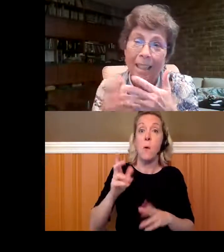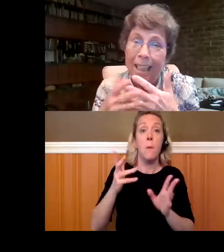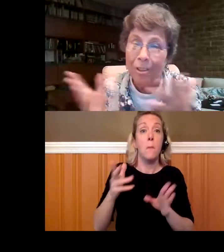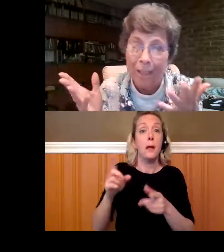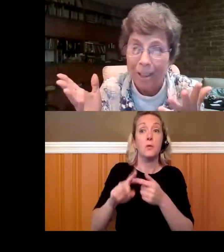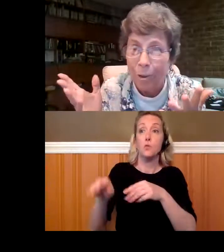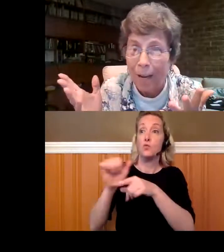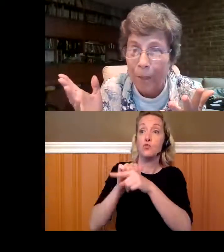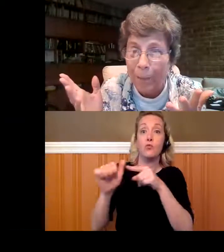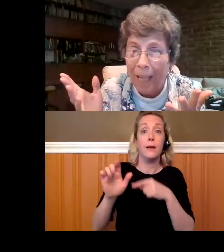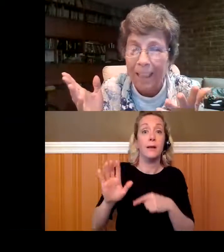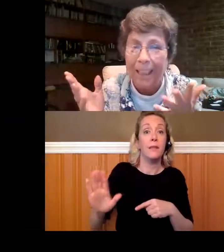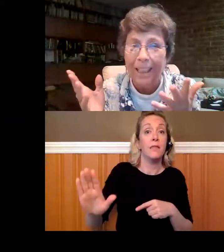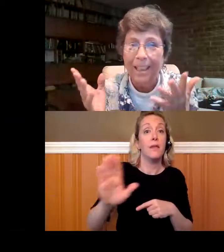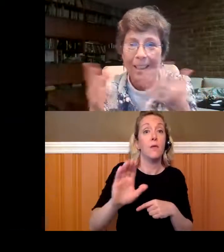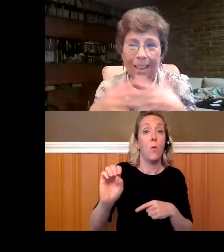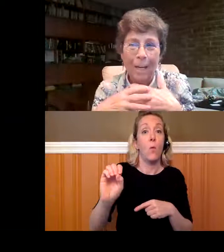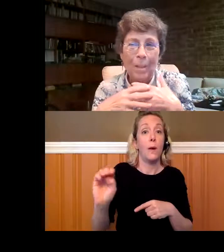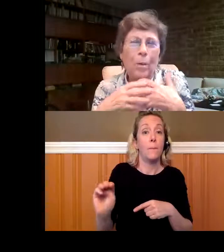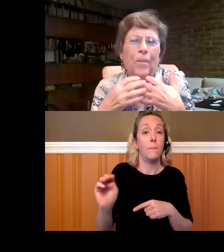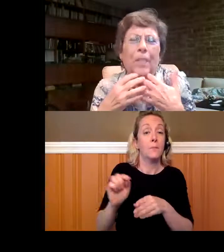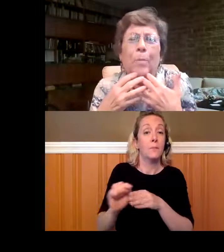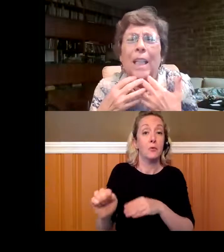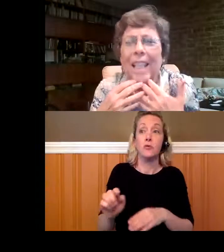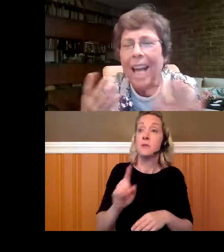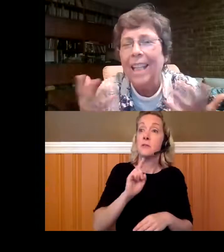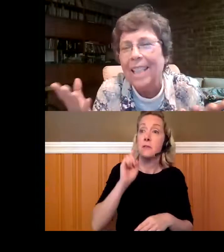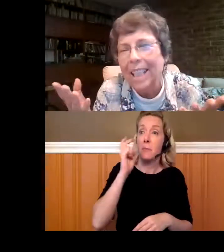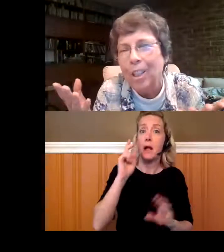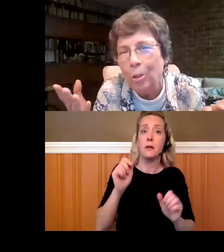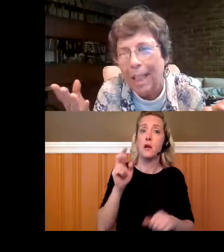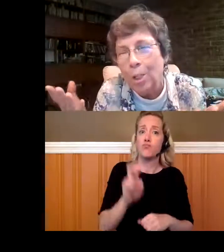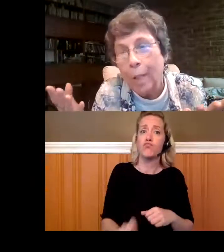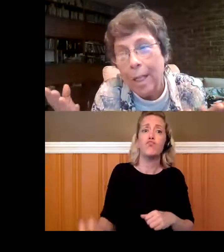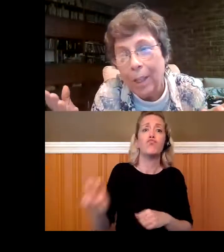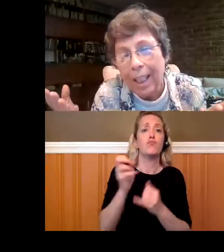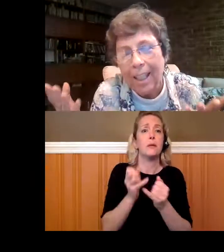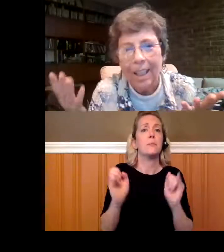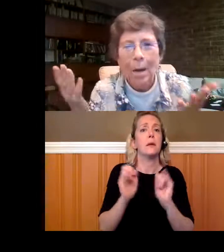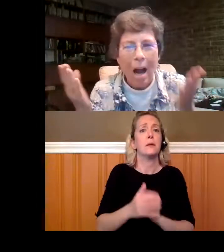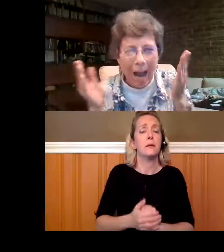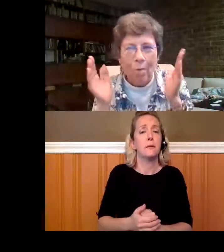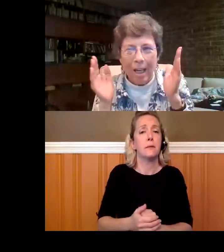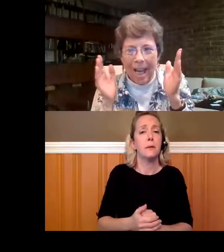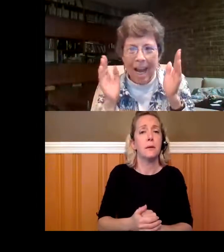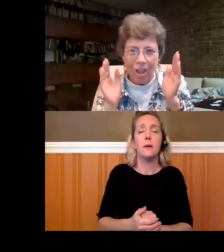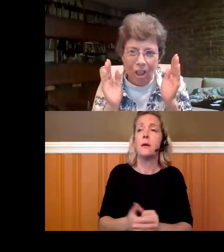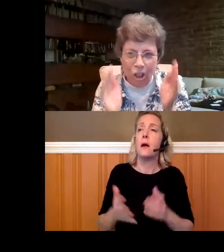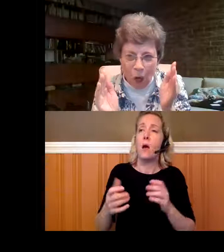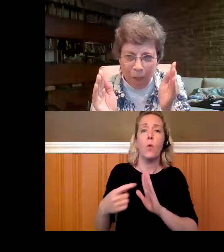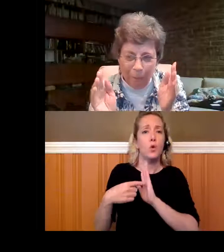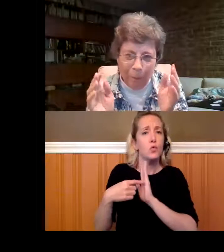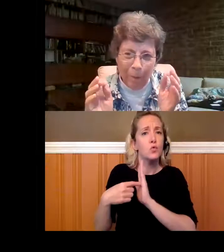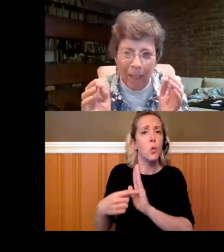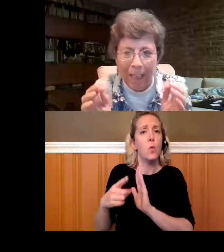travel independently. I mean, it's one thing for me to say, yes, they can do it. They do it in America. I wanted to actually show them it being